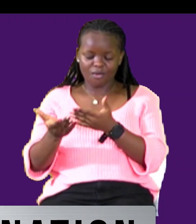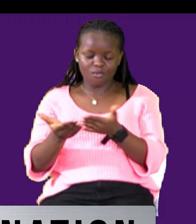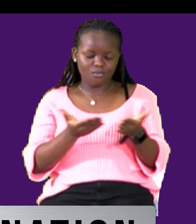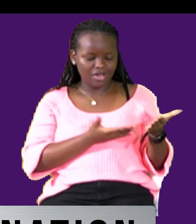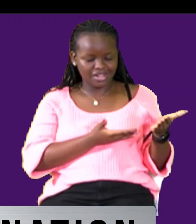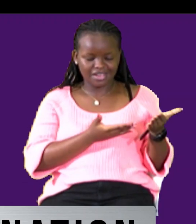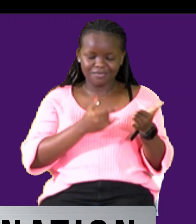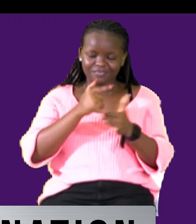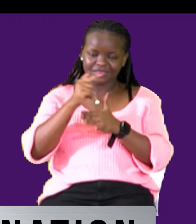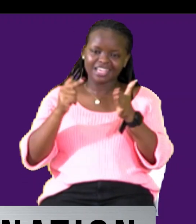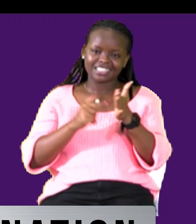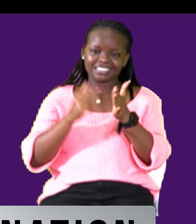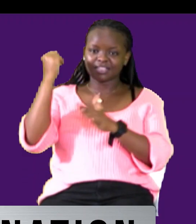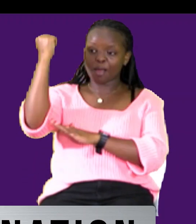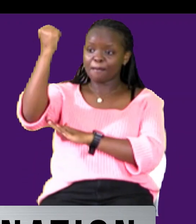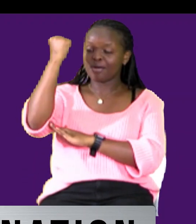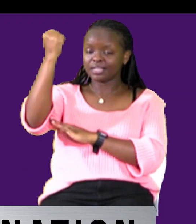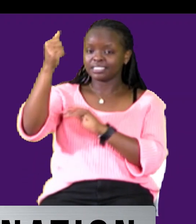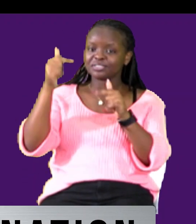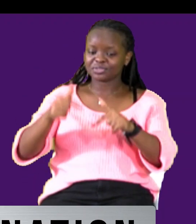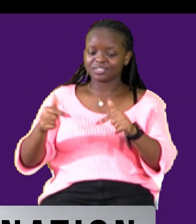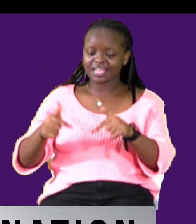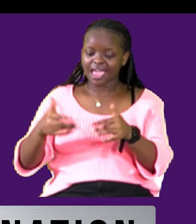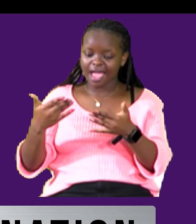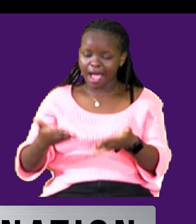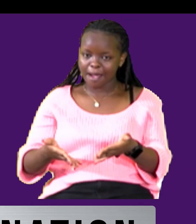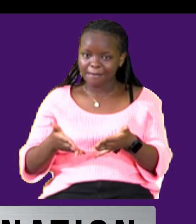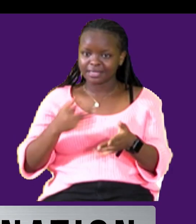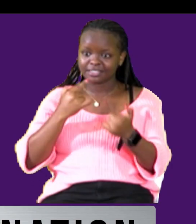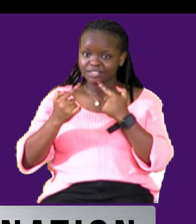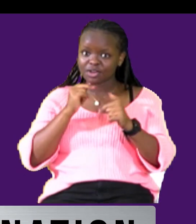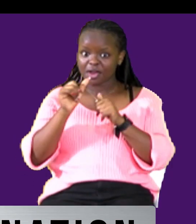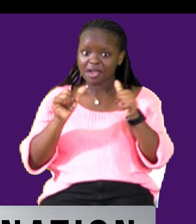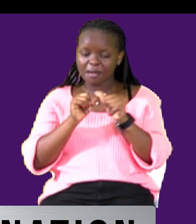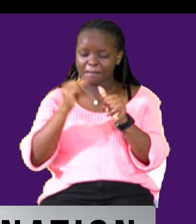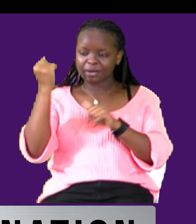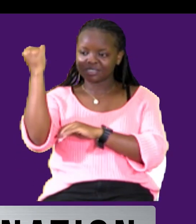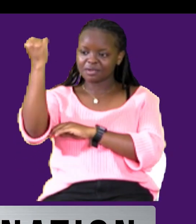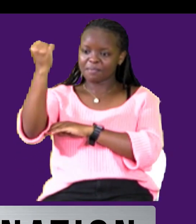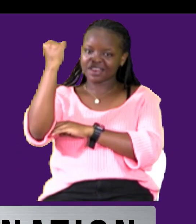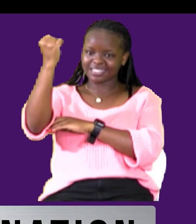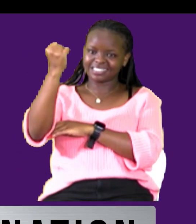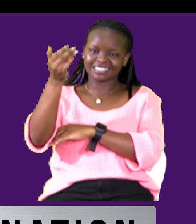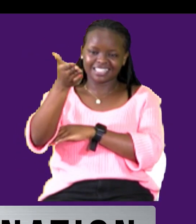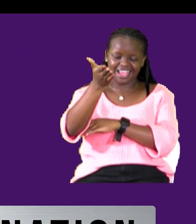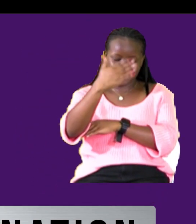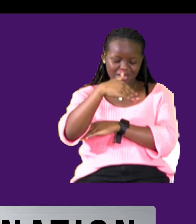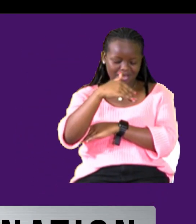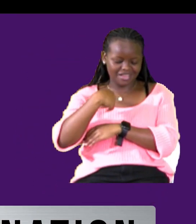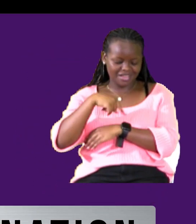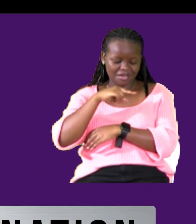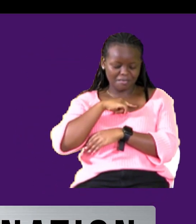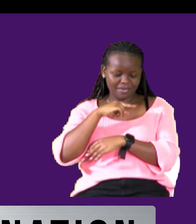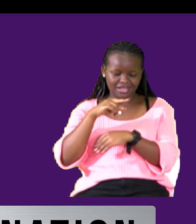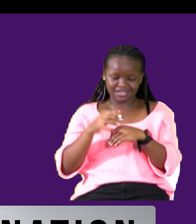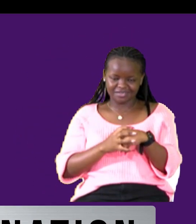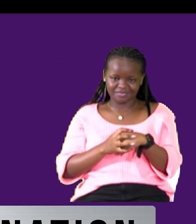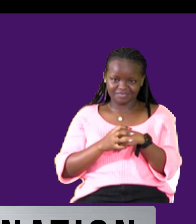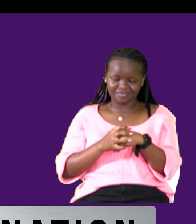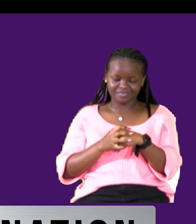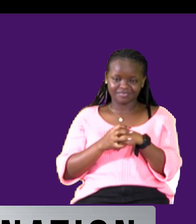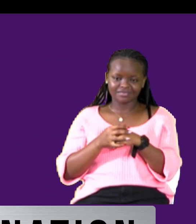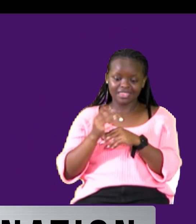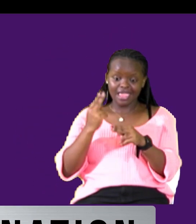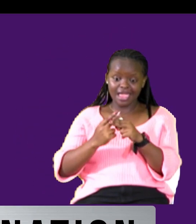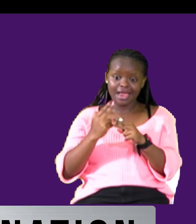Welcome. This is Politics Today. Hapa tunachapa siasa, tumerudi kama kawa, kama dawa. My name